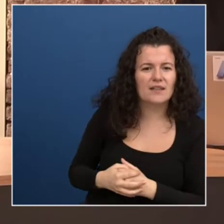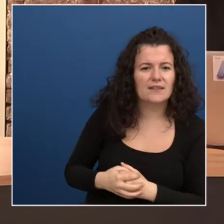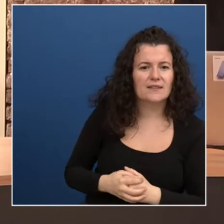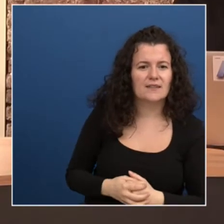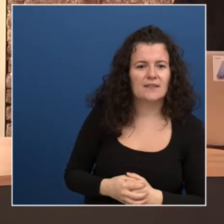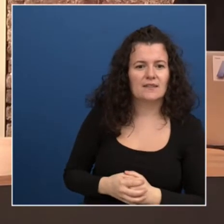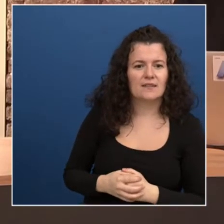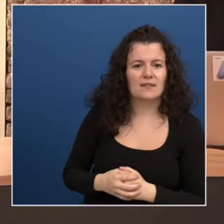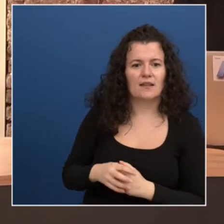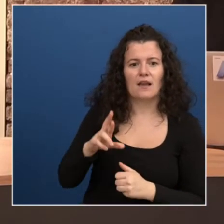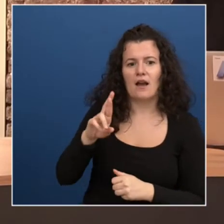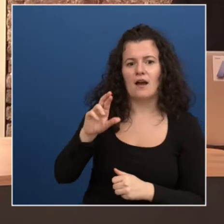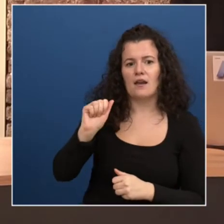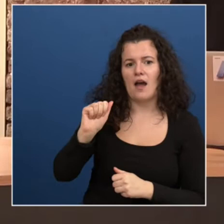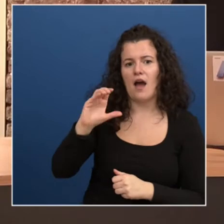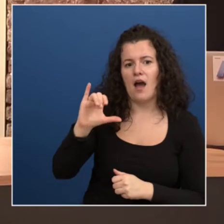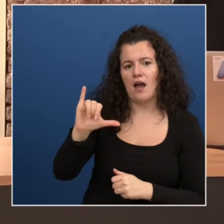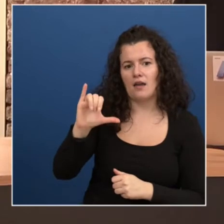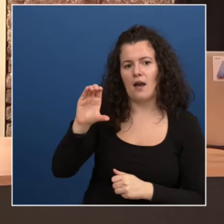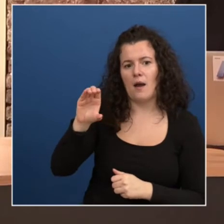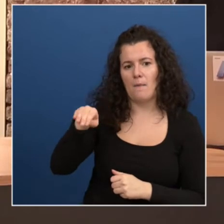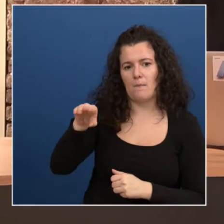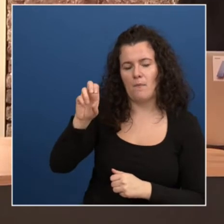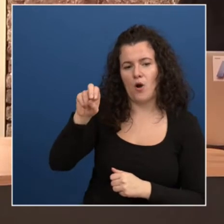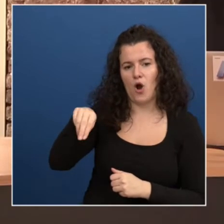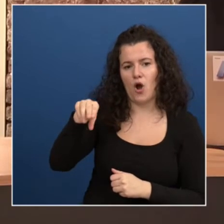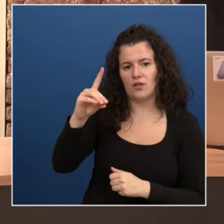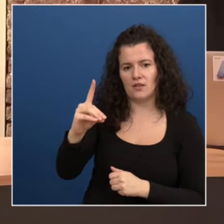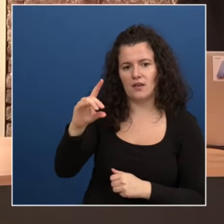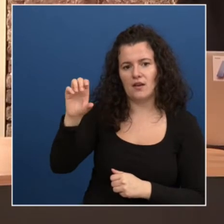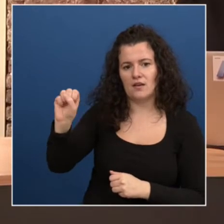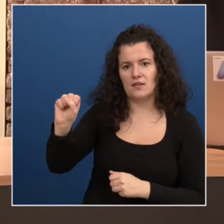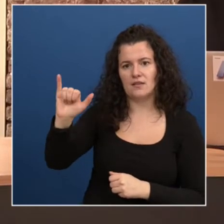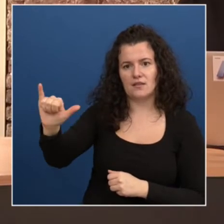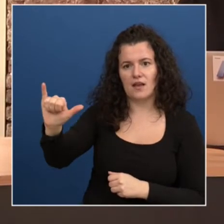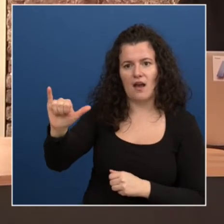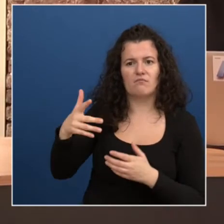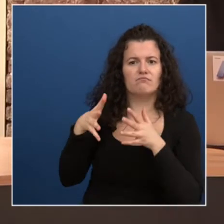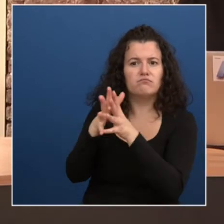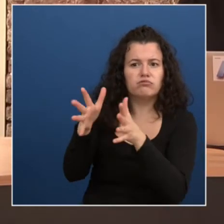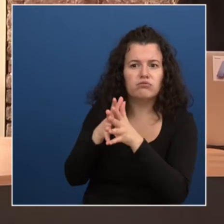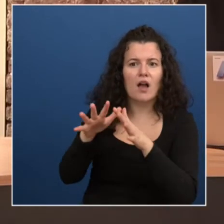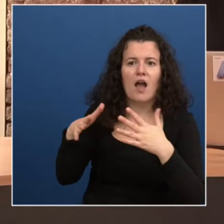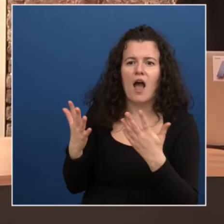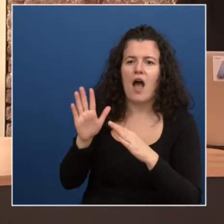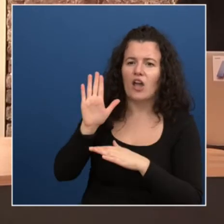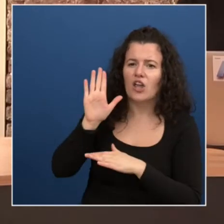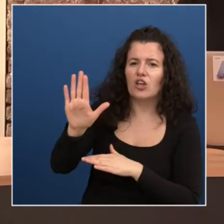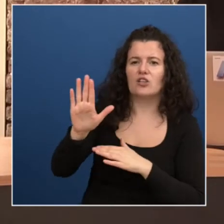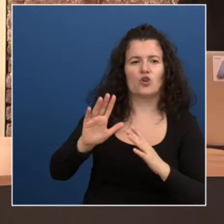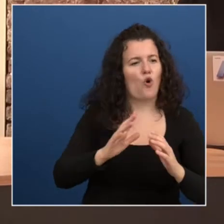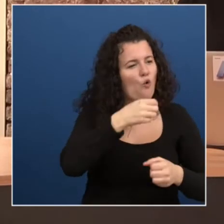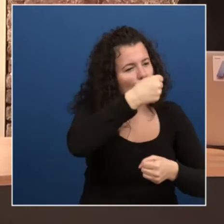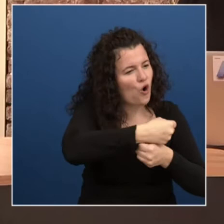time management and work-life balance. It's amazing and it's an inspiration for me, really.